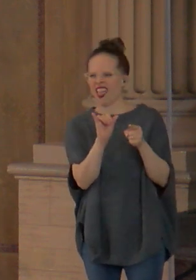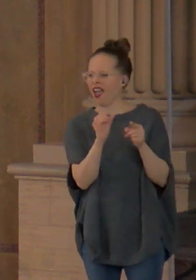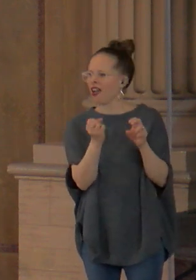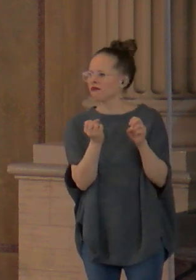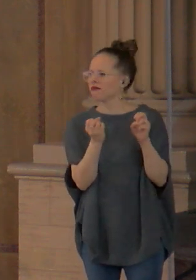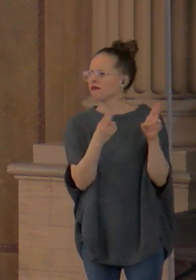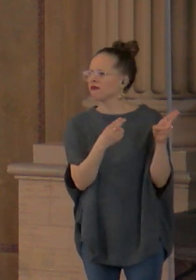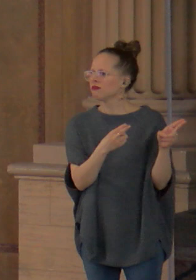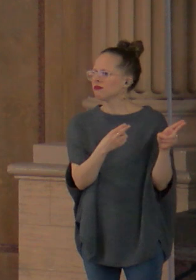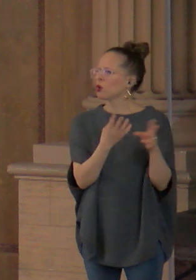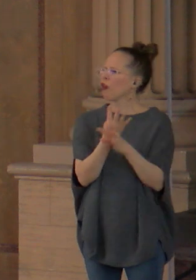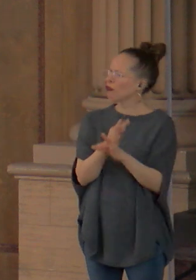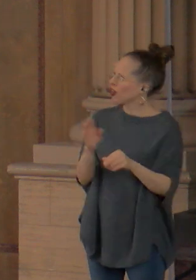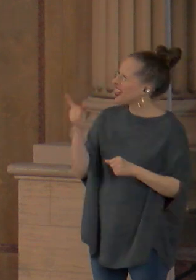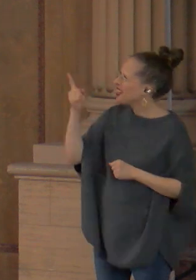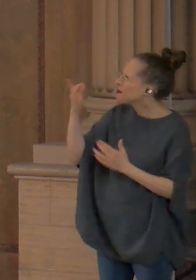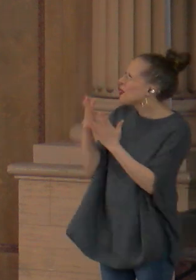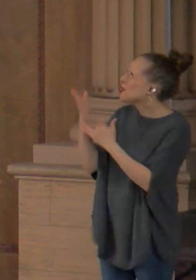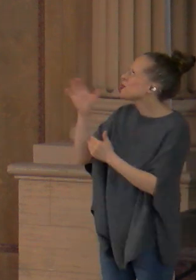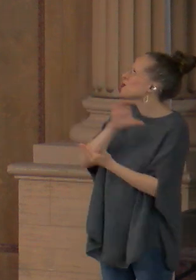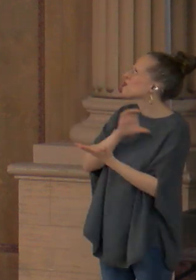For freedom, Christ has set us free.